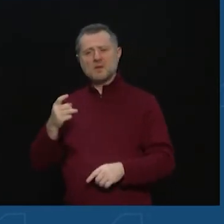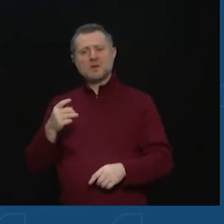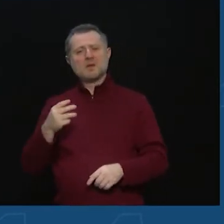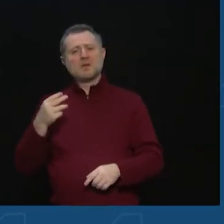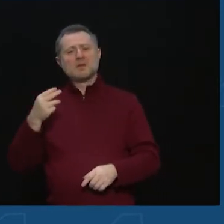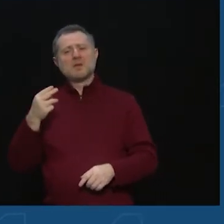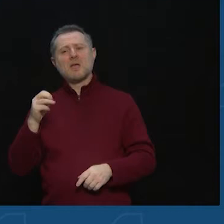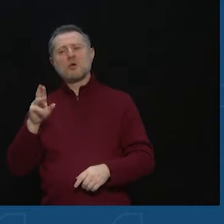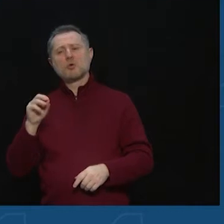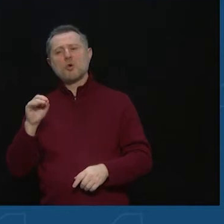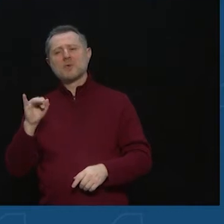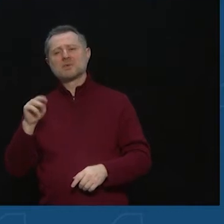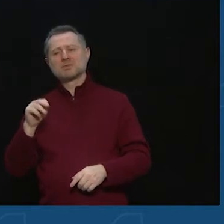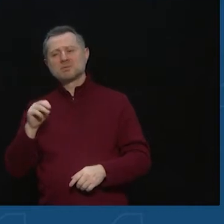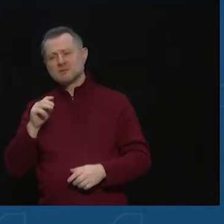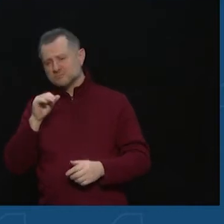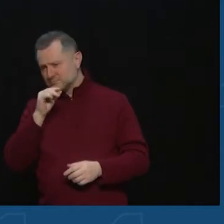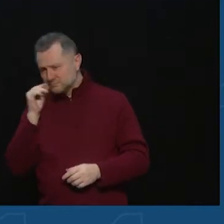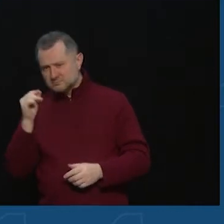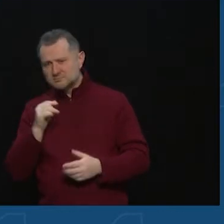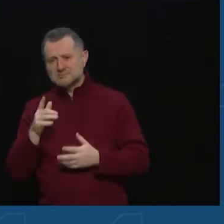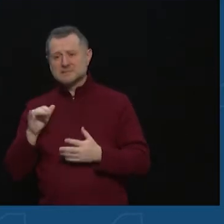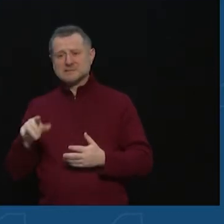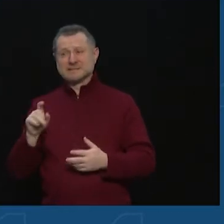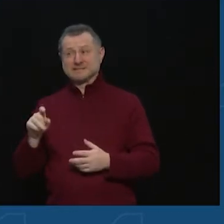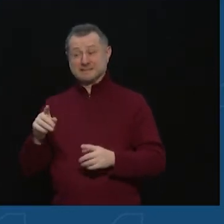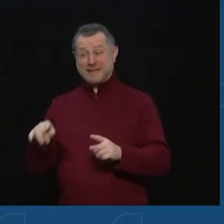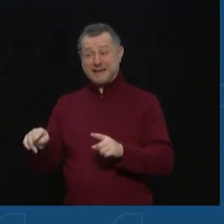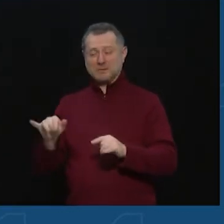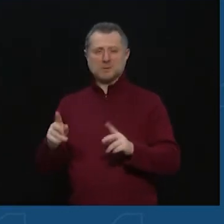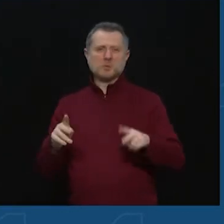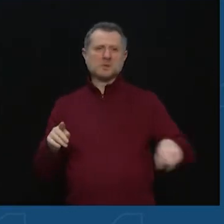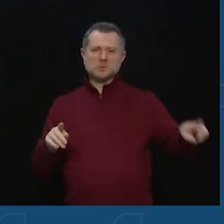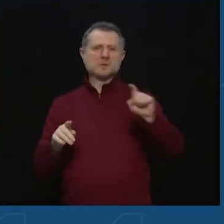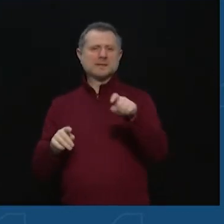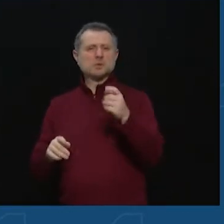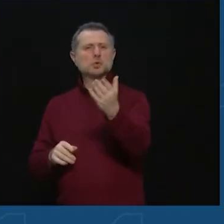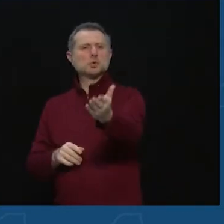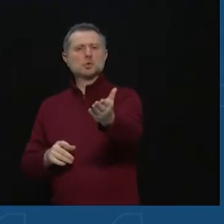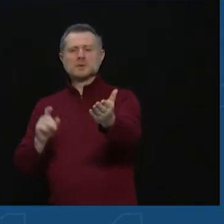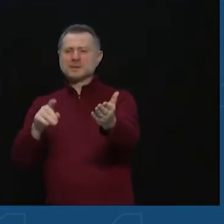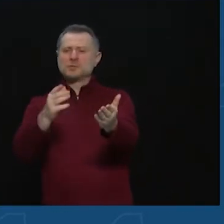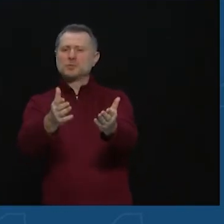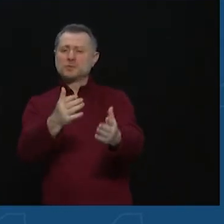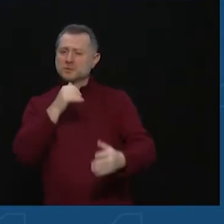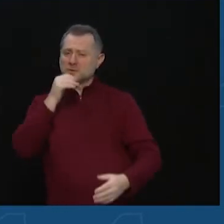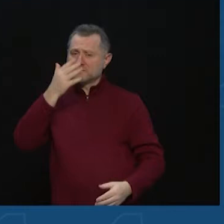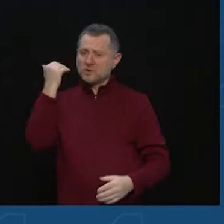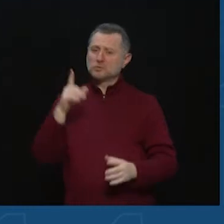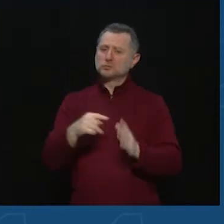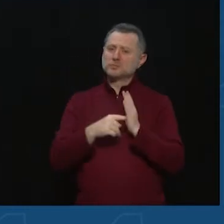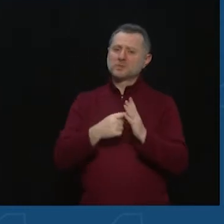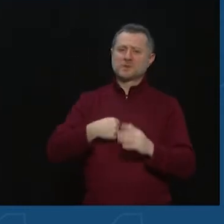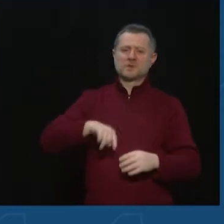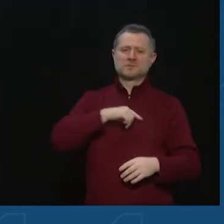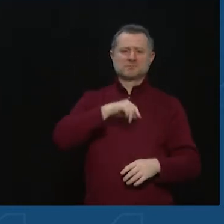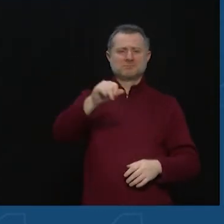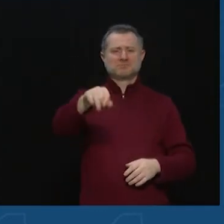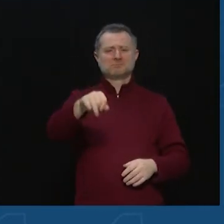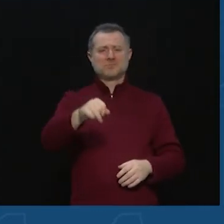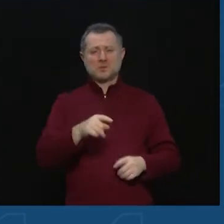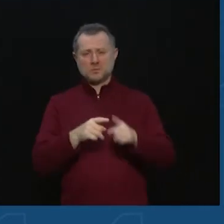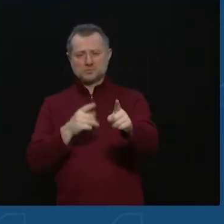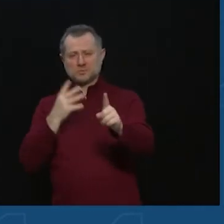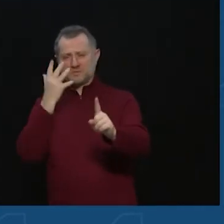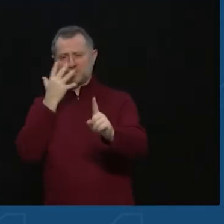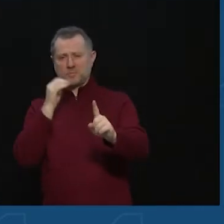you. Never forget that yes, you represent us. Yes, you are the face of law enforcement, and that is a